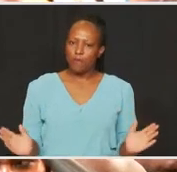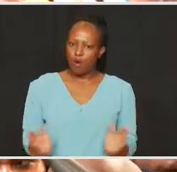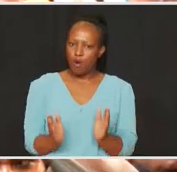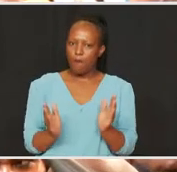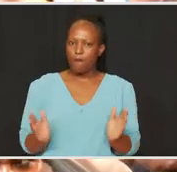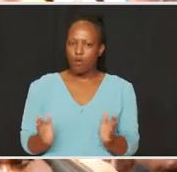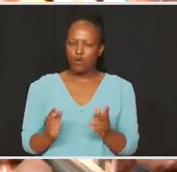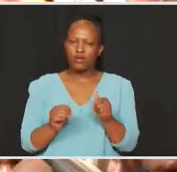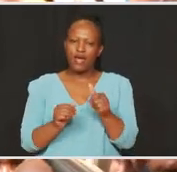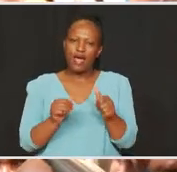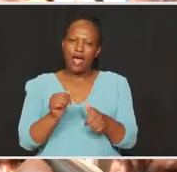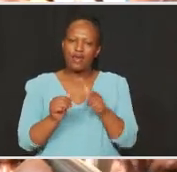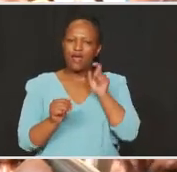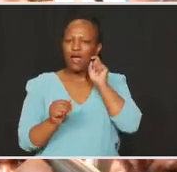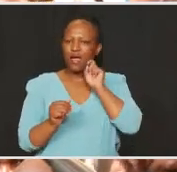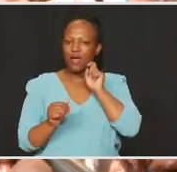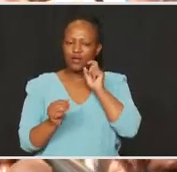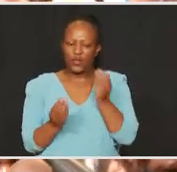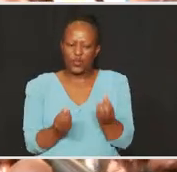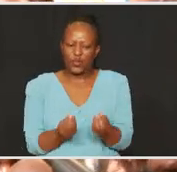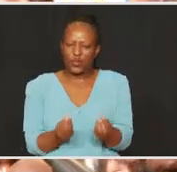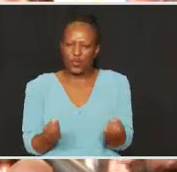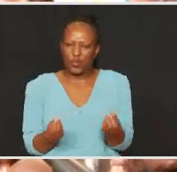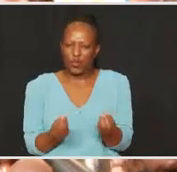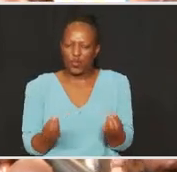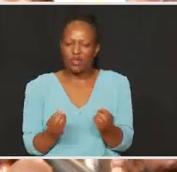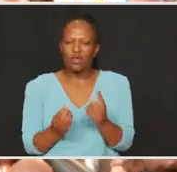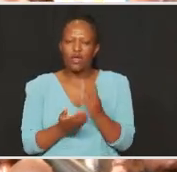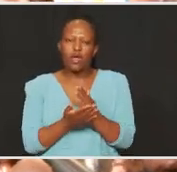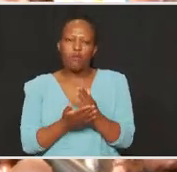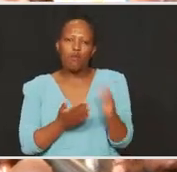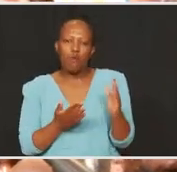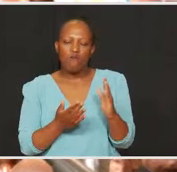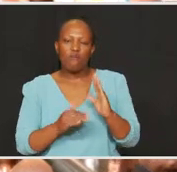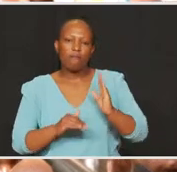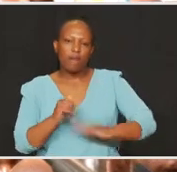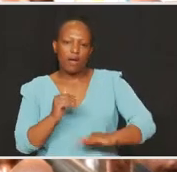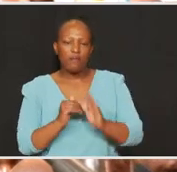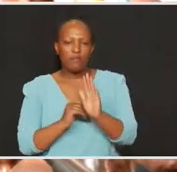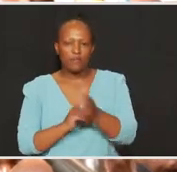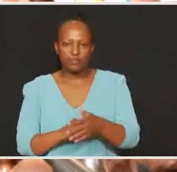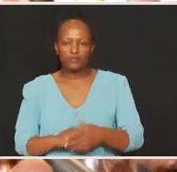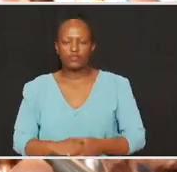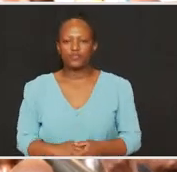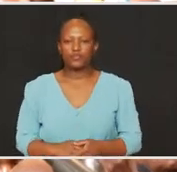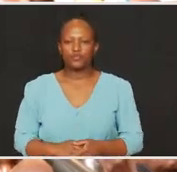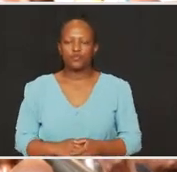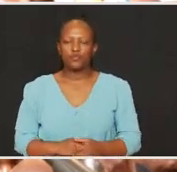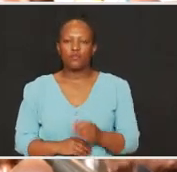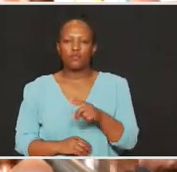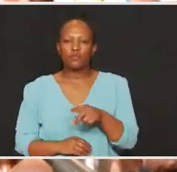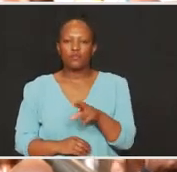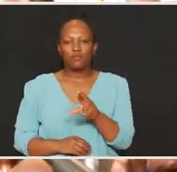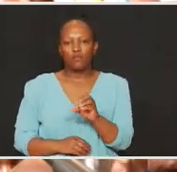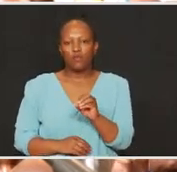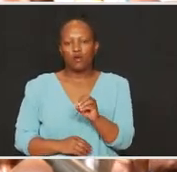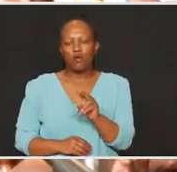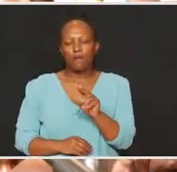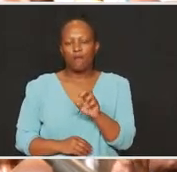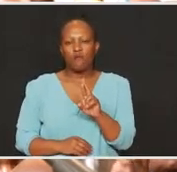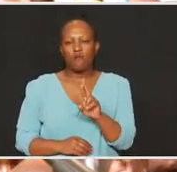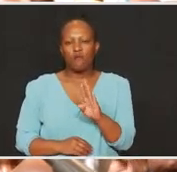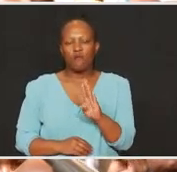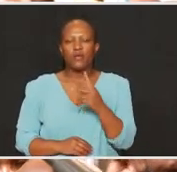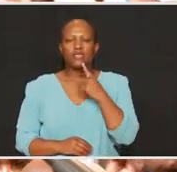and minor intercourse due to removal of all consequences of their actions Proverbs 6 says God hates the hands that